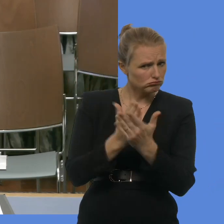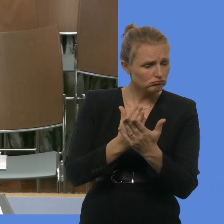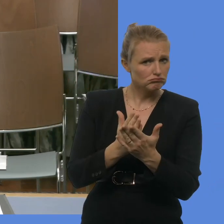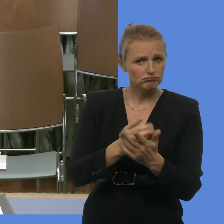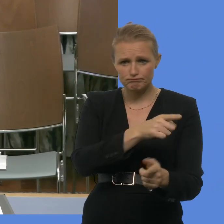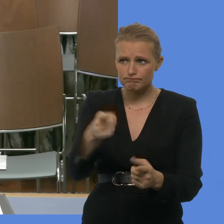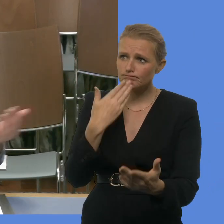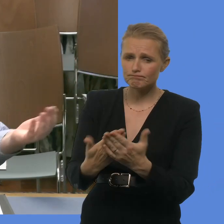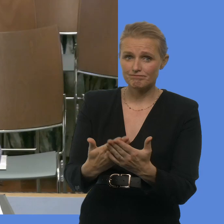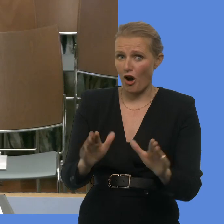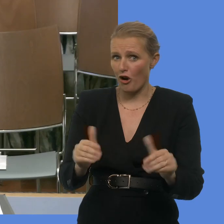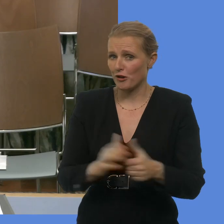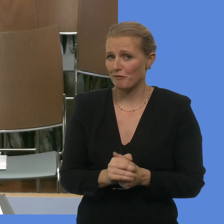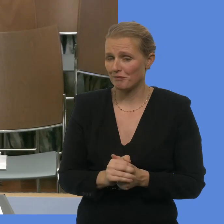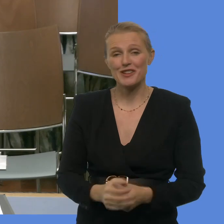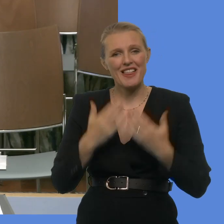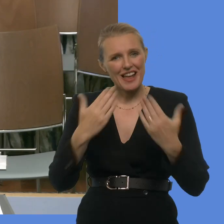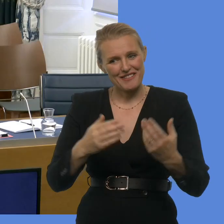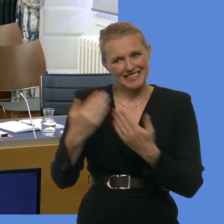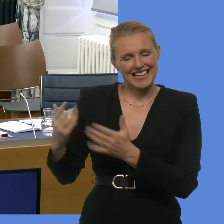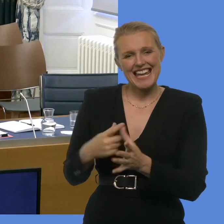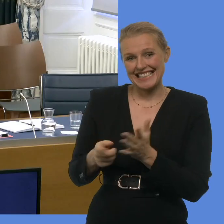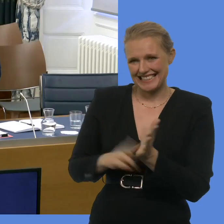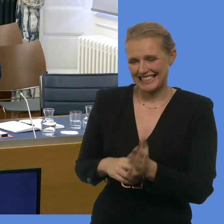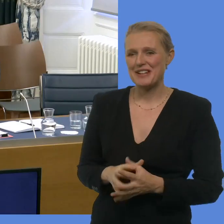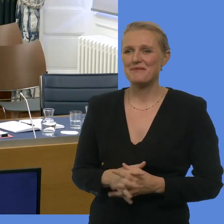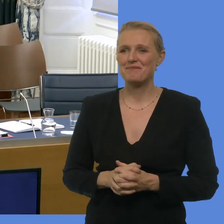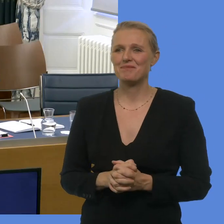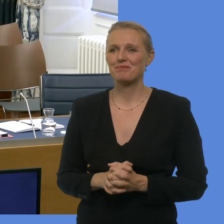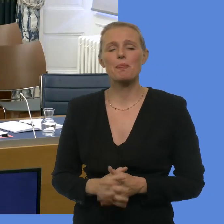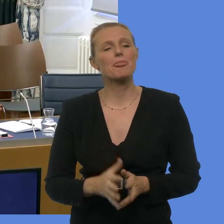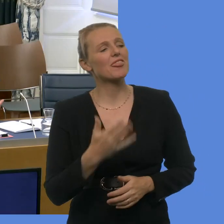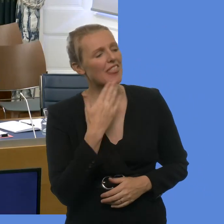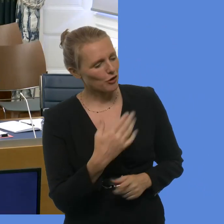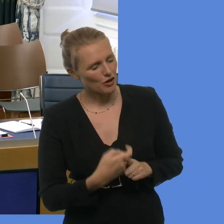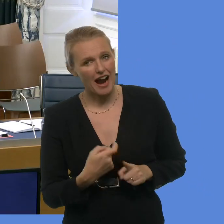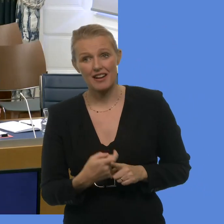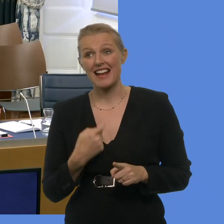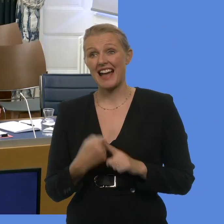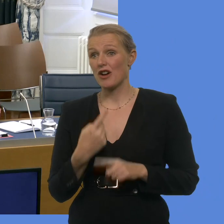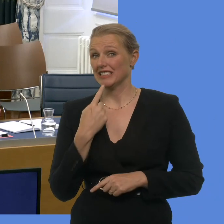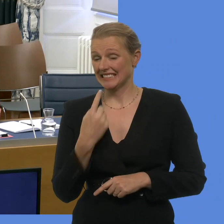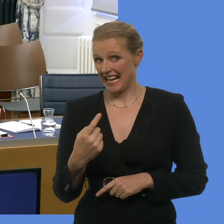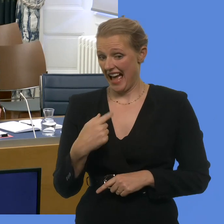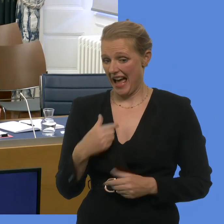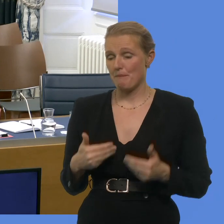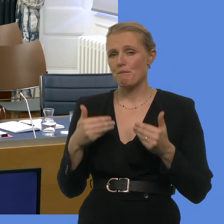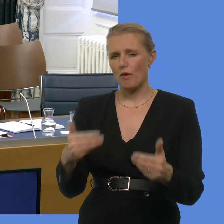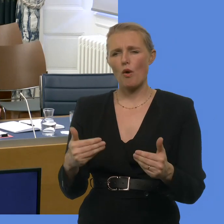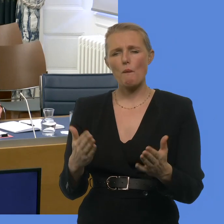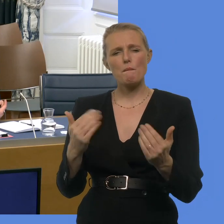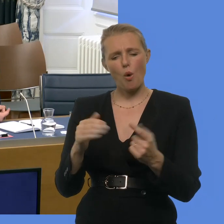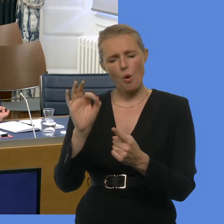So thanks very much, and I'll let Aidan take it from here. Thank you, Karen. So as Karen set out, I'll move on to look at some of